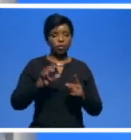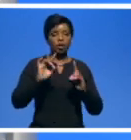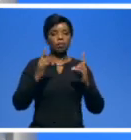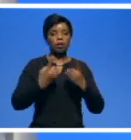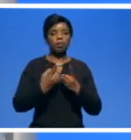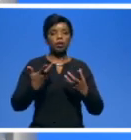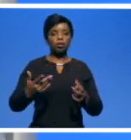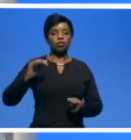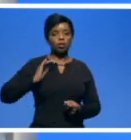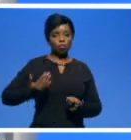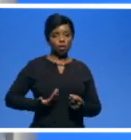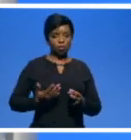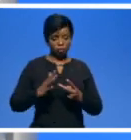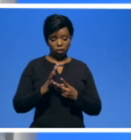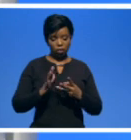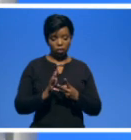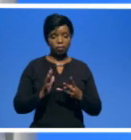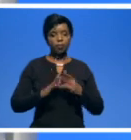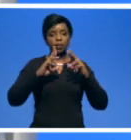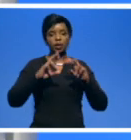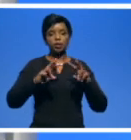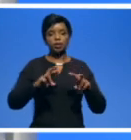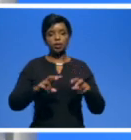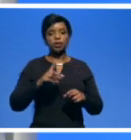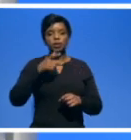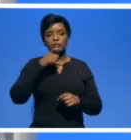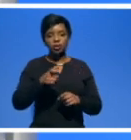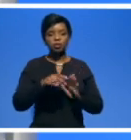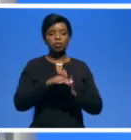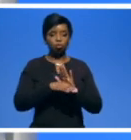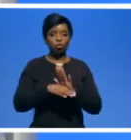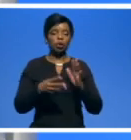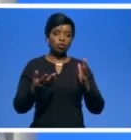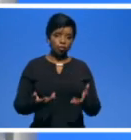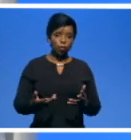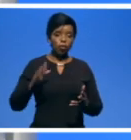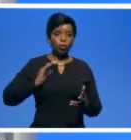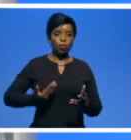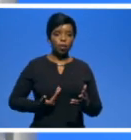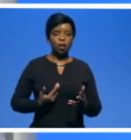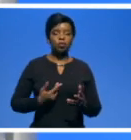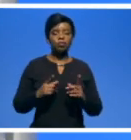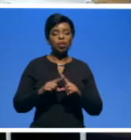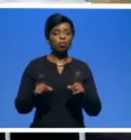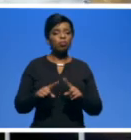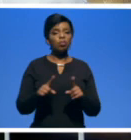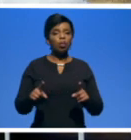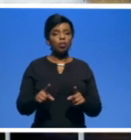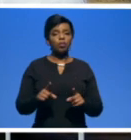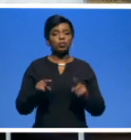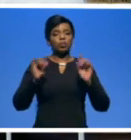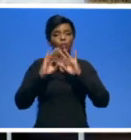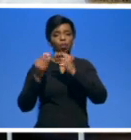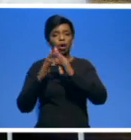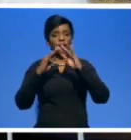study that was mentioned as well, any programs for women. We had recommendations for CETA, and those organizations have